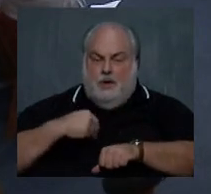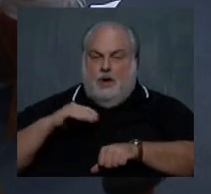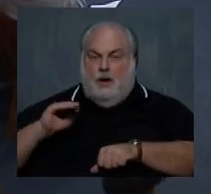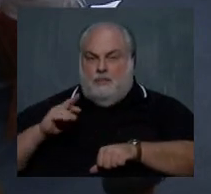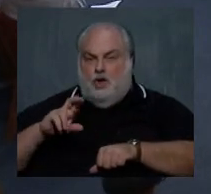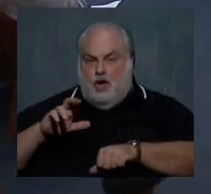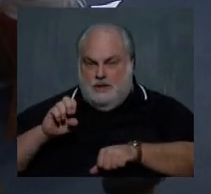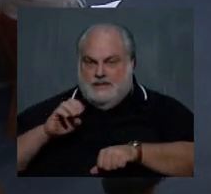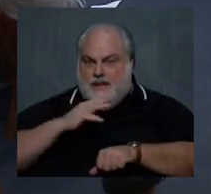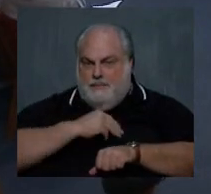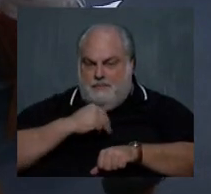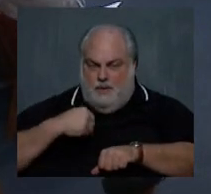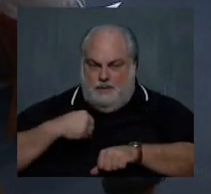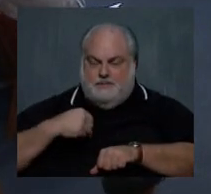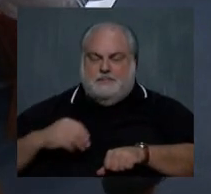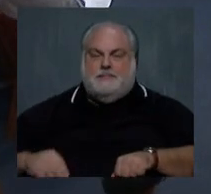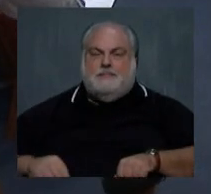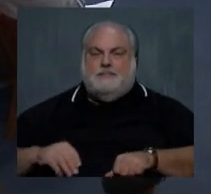member.